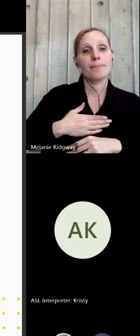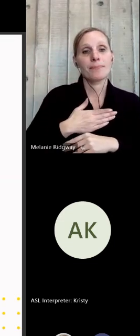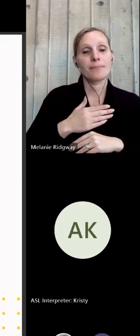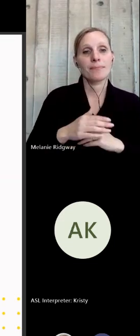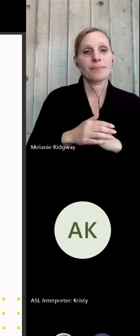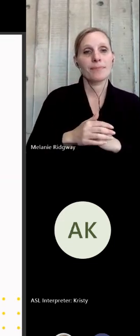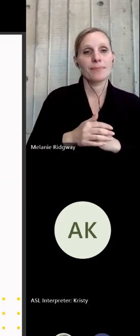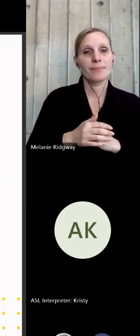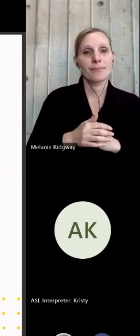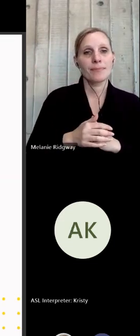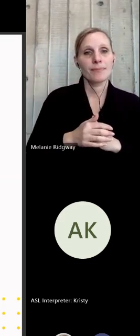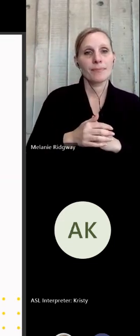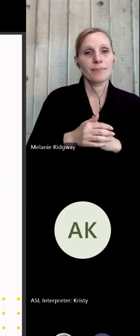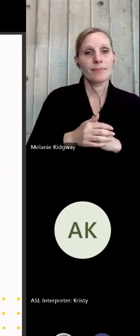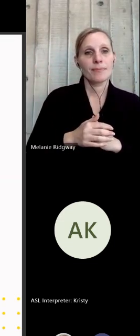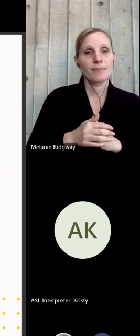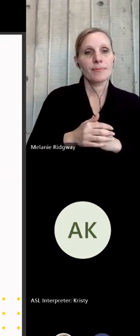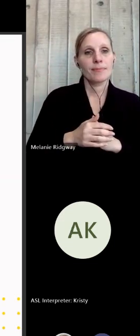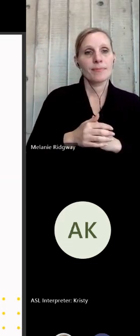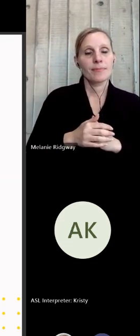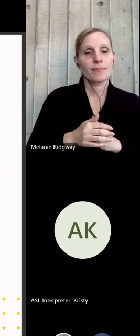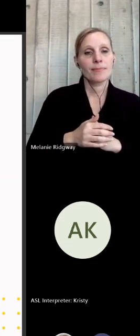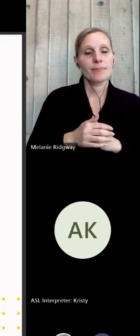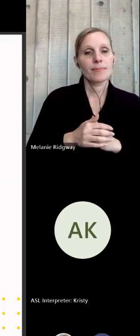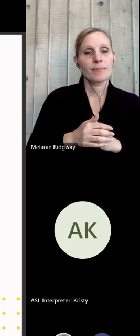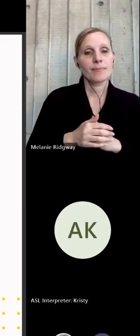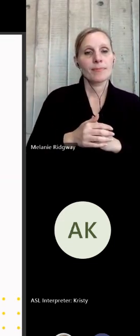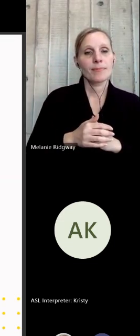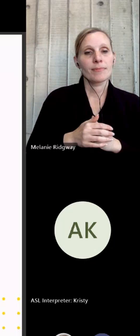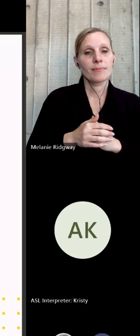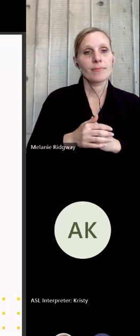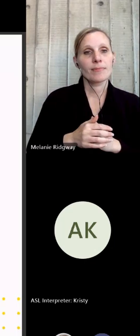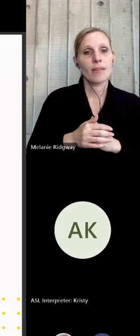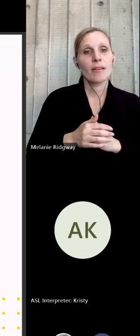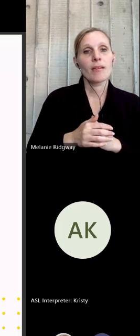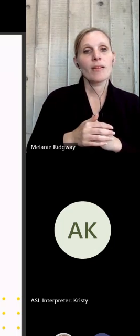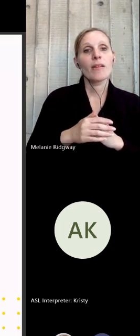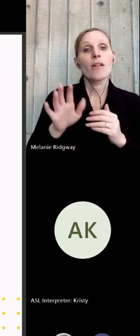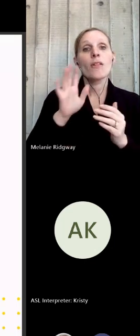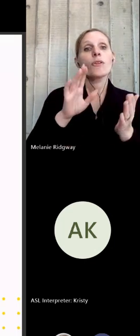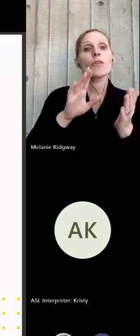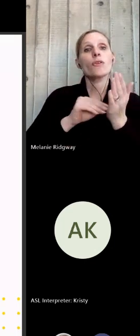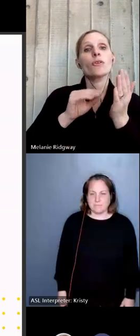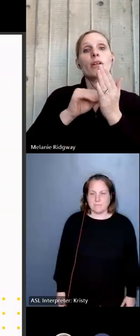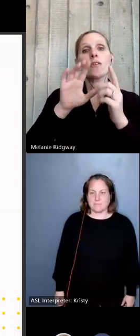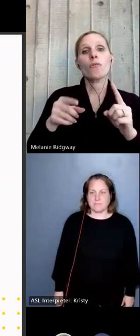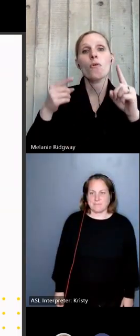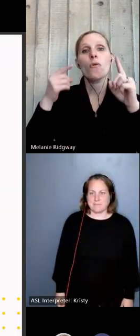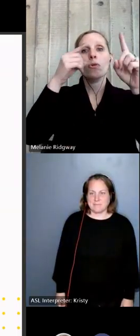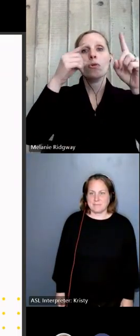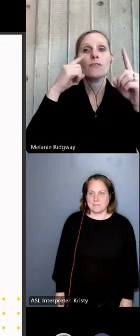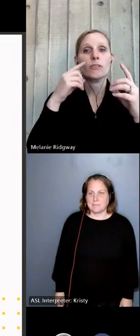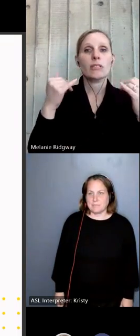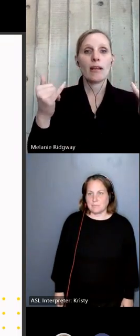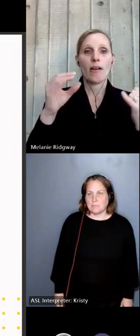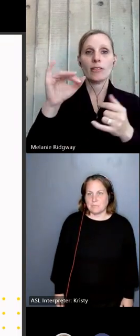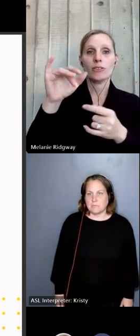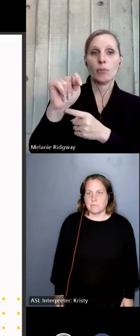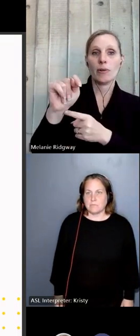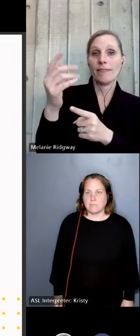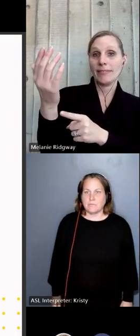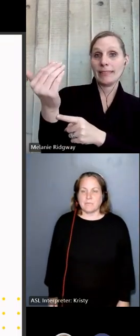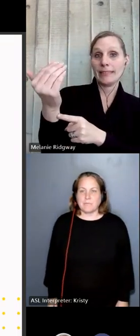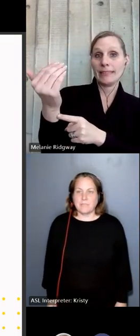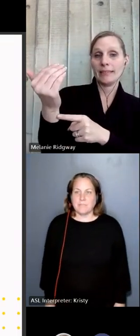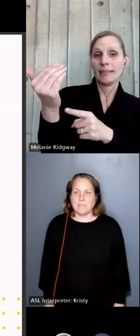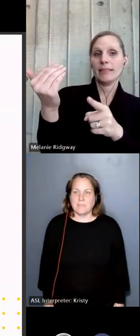Okay, so our learning goals for informational interviews, October 15th today, we would